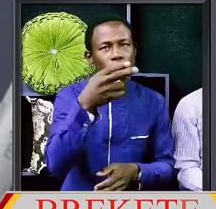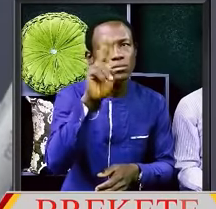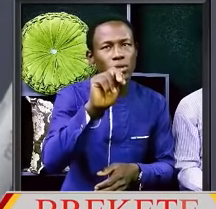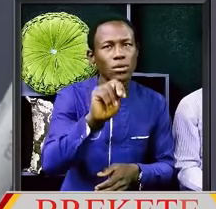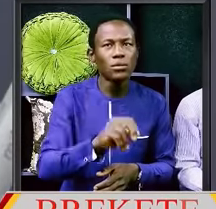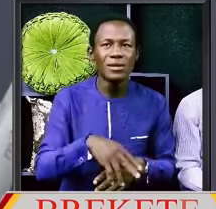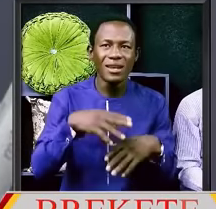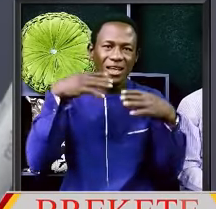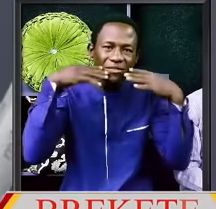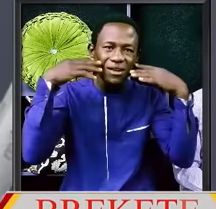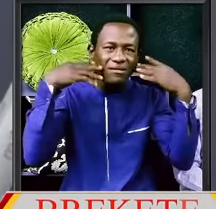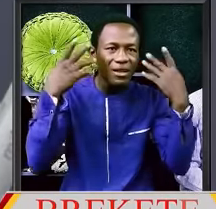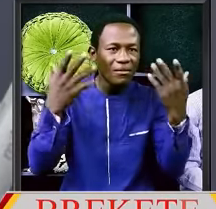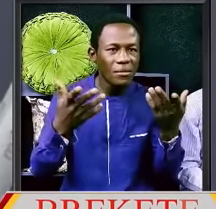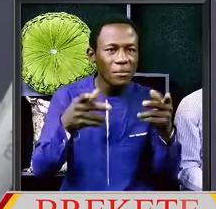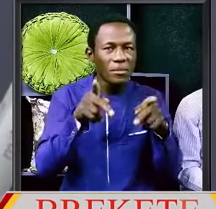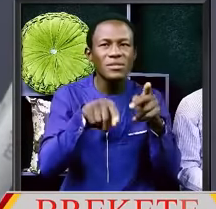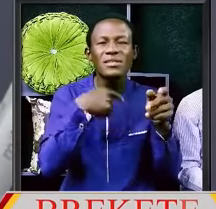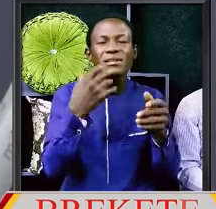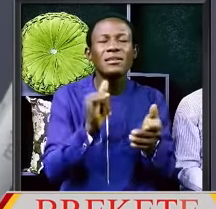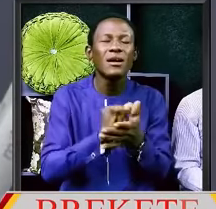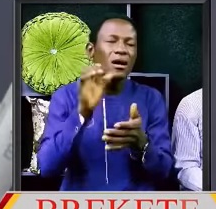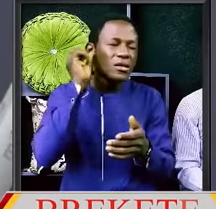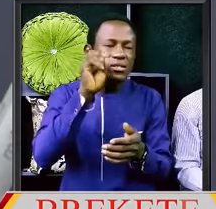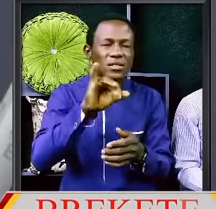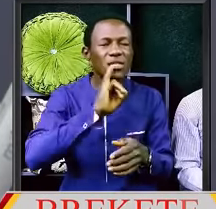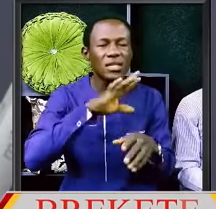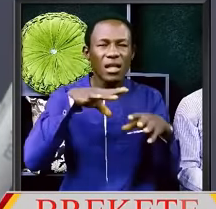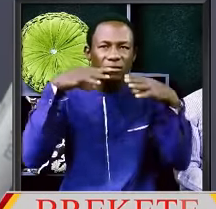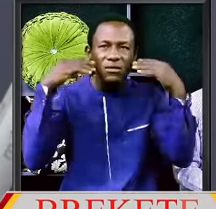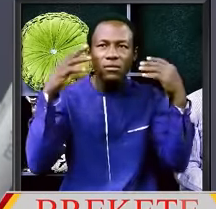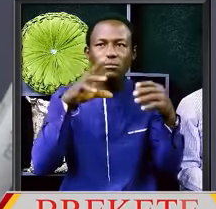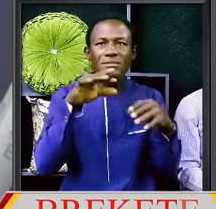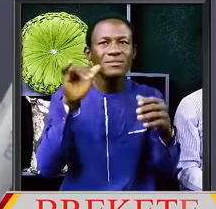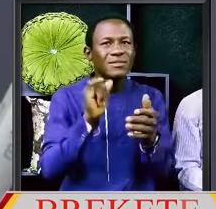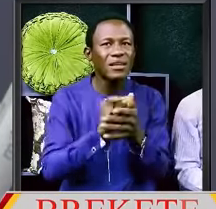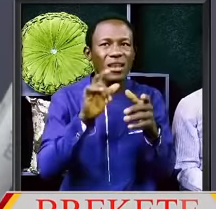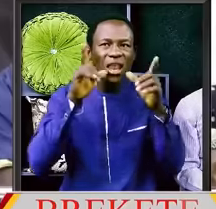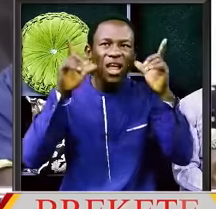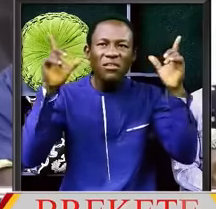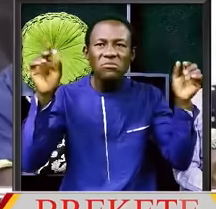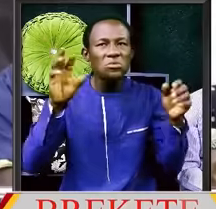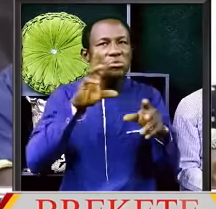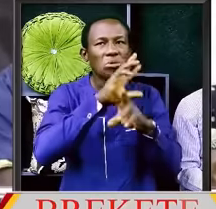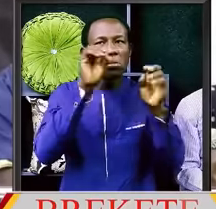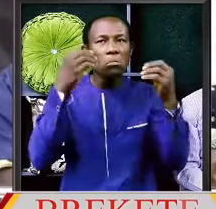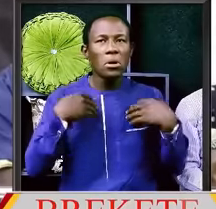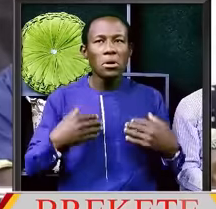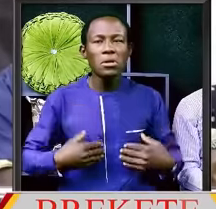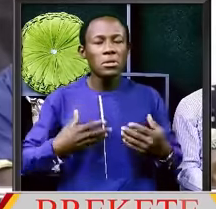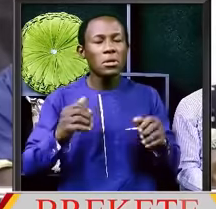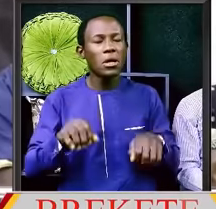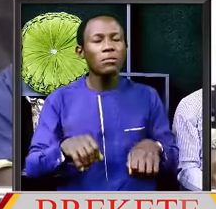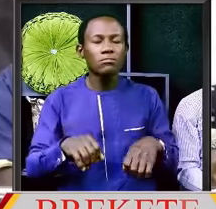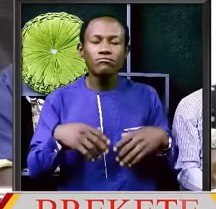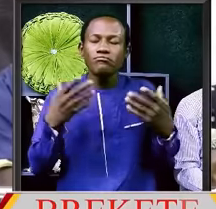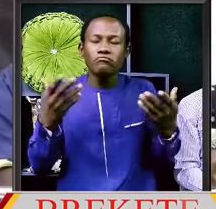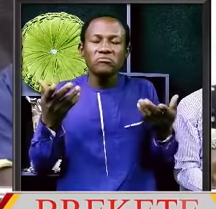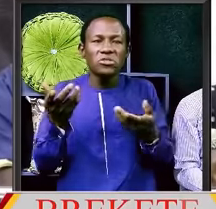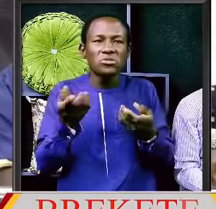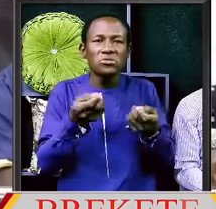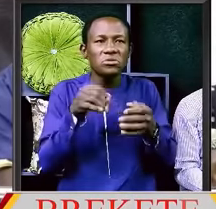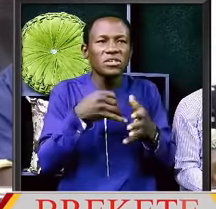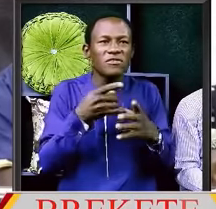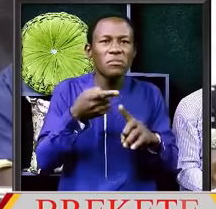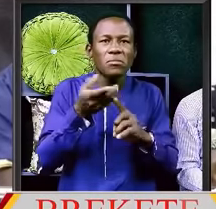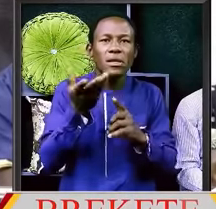People come, they say they laugh. That laugh, nobody feel control that laugh. Mm-mm. She don't go be that too. Now from that laugh, she became mental.